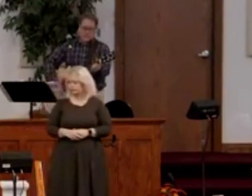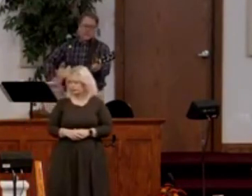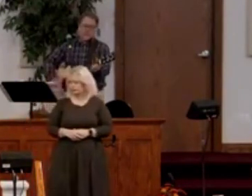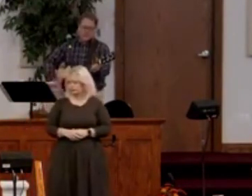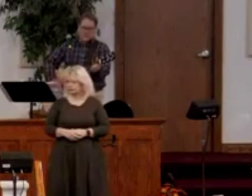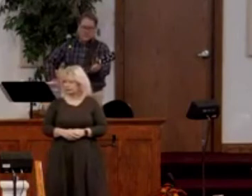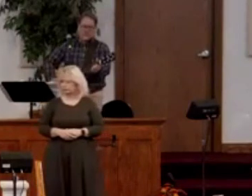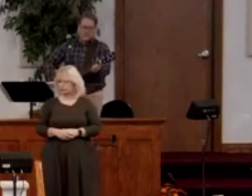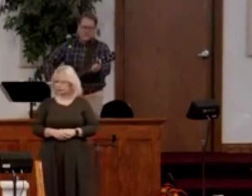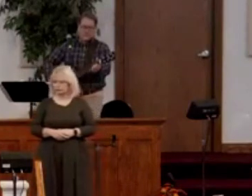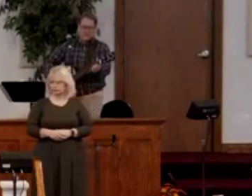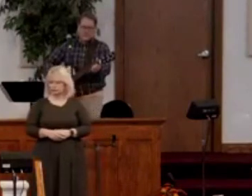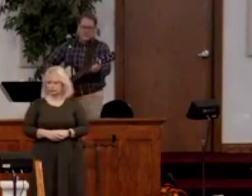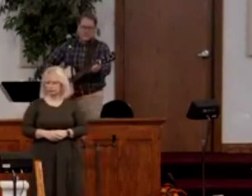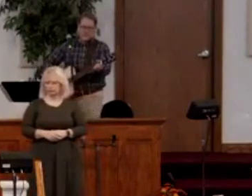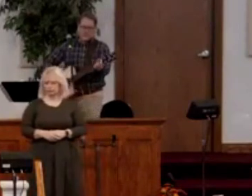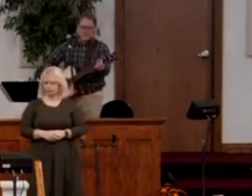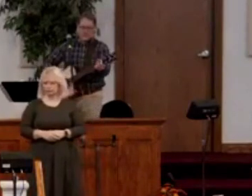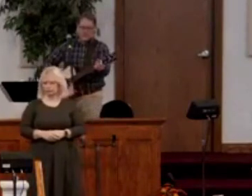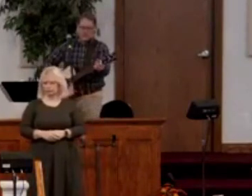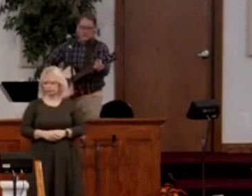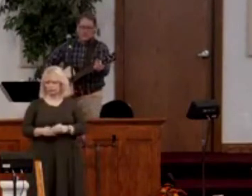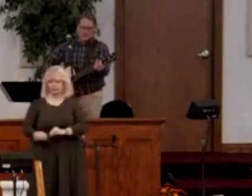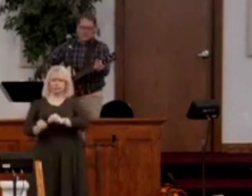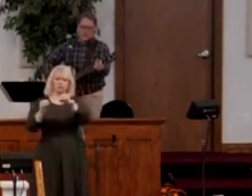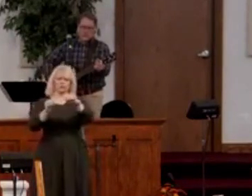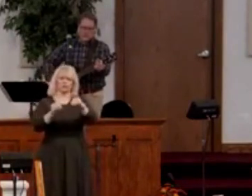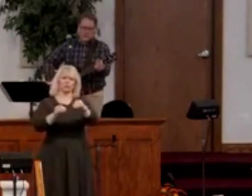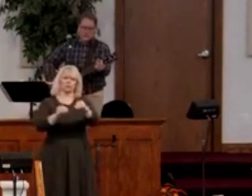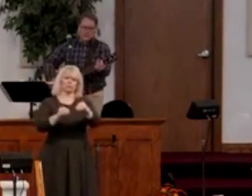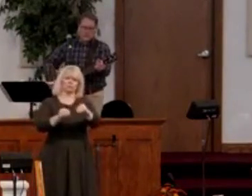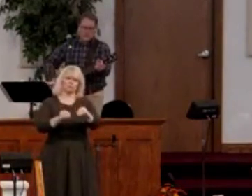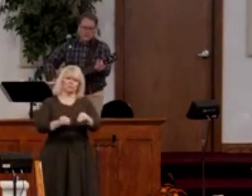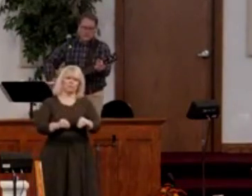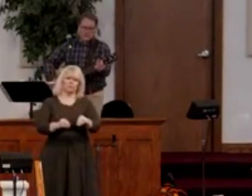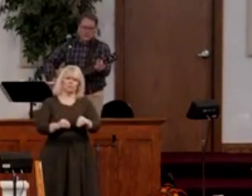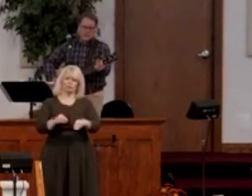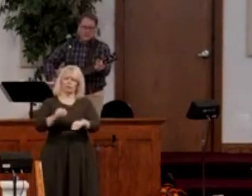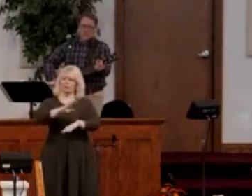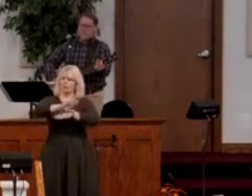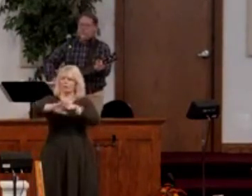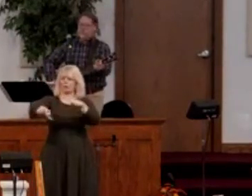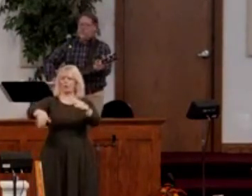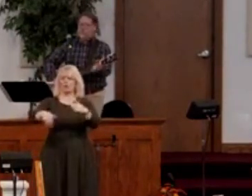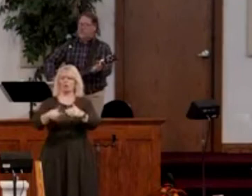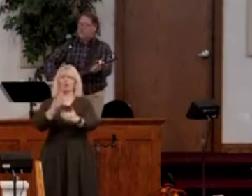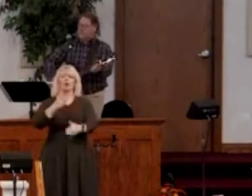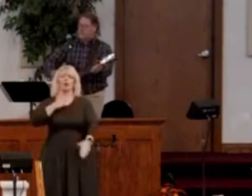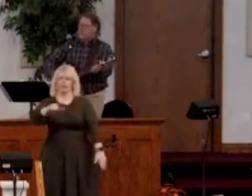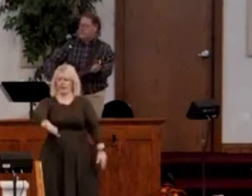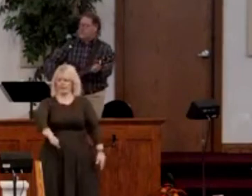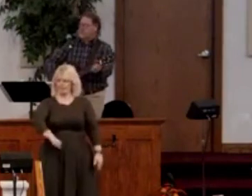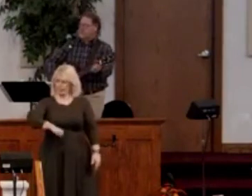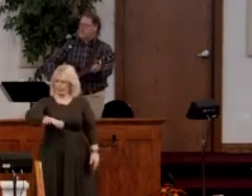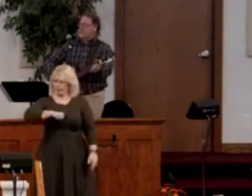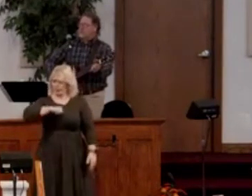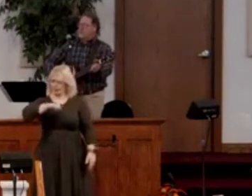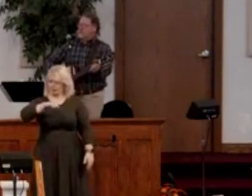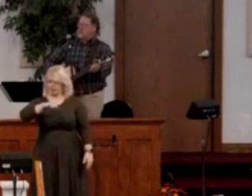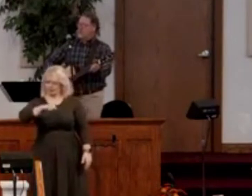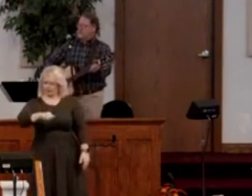loss, and pour contempt on all my